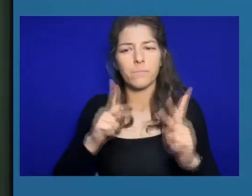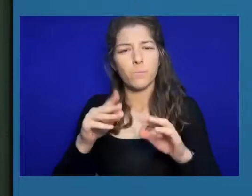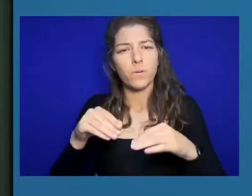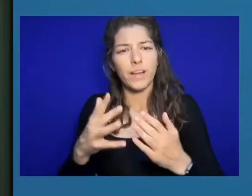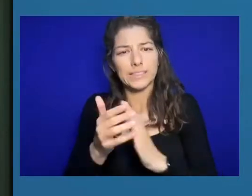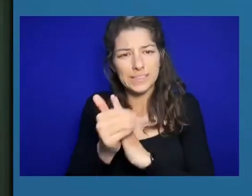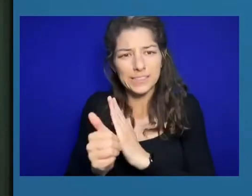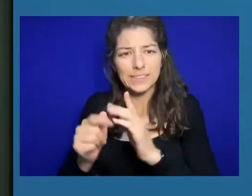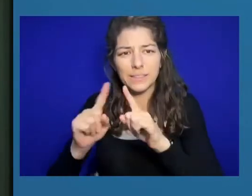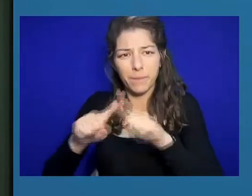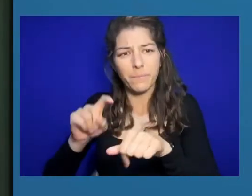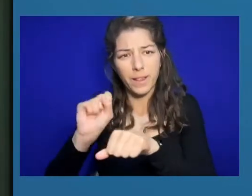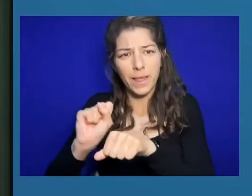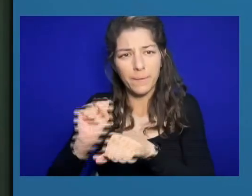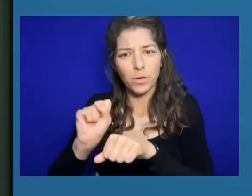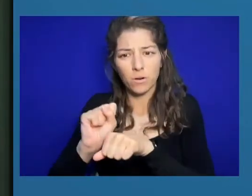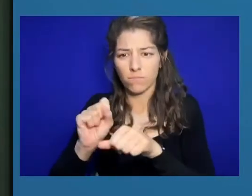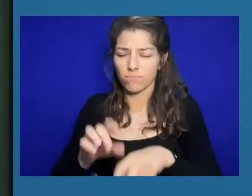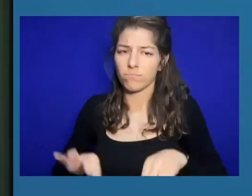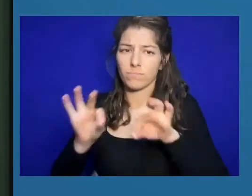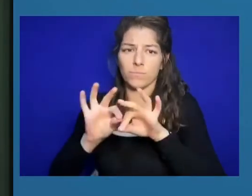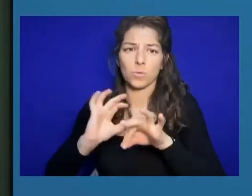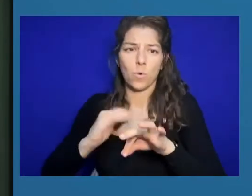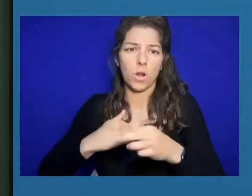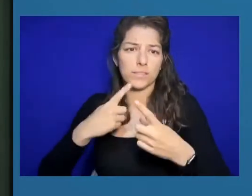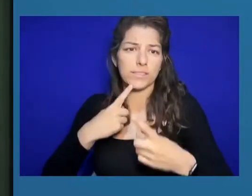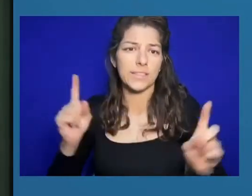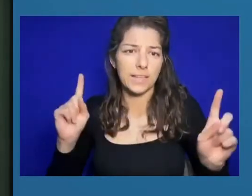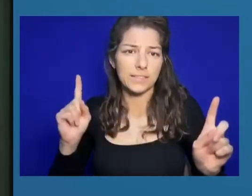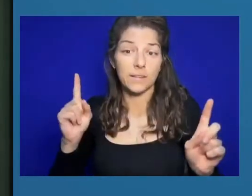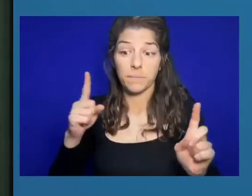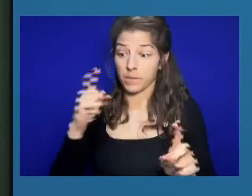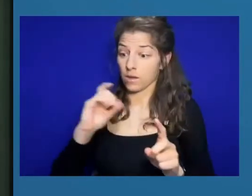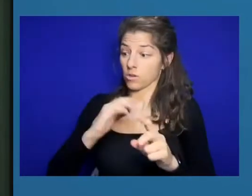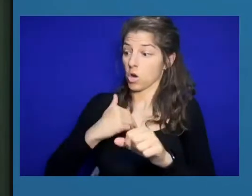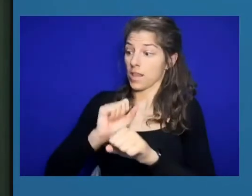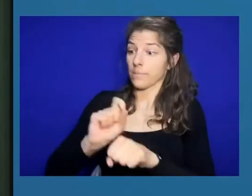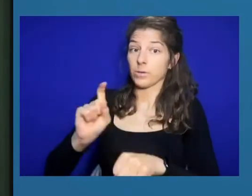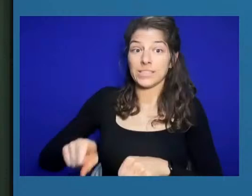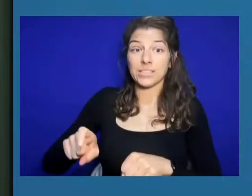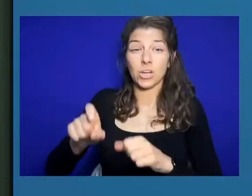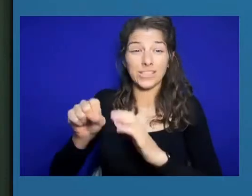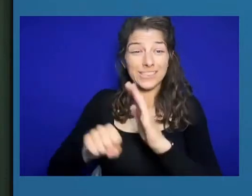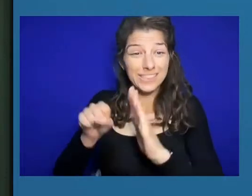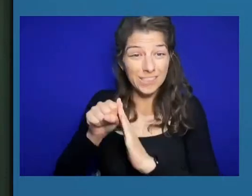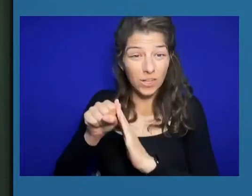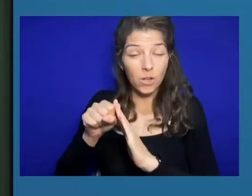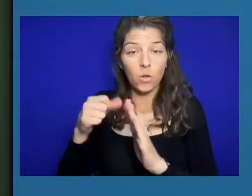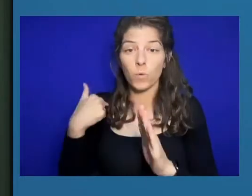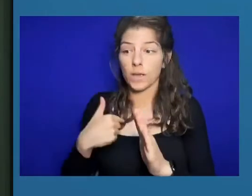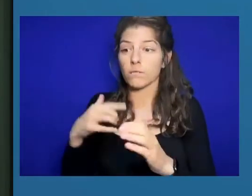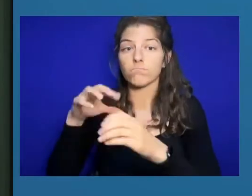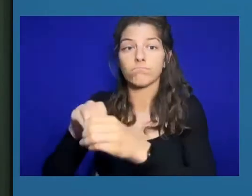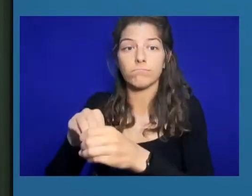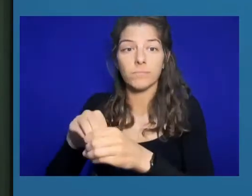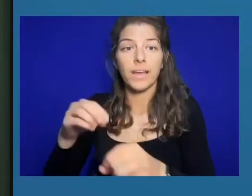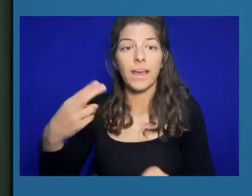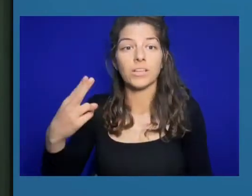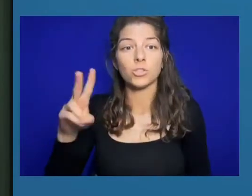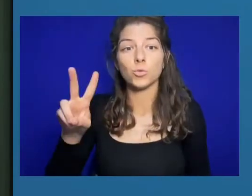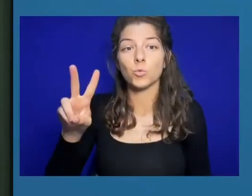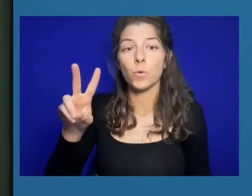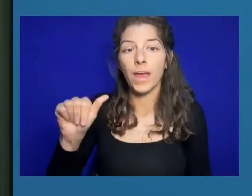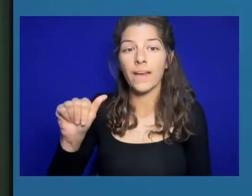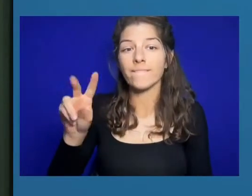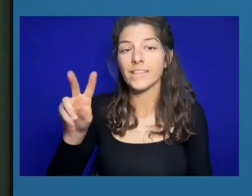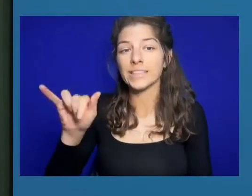dependable labor that is essential to our success. Because our labor needs are seasonal, we're able to participate in the H-2A visa program to